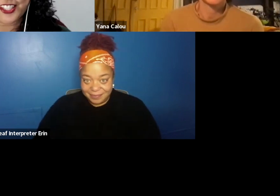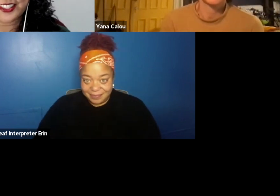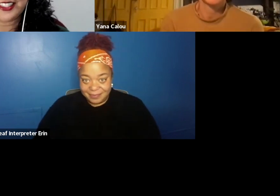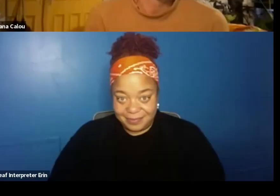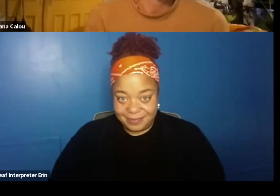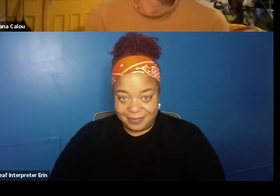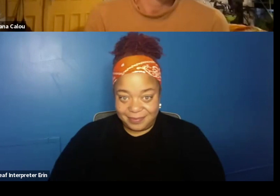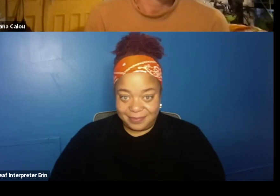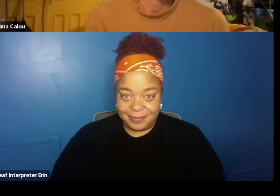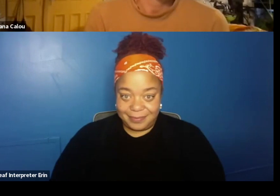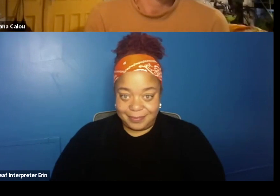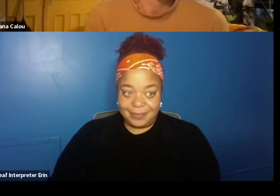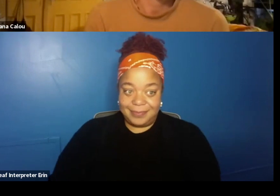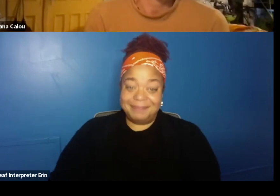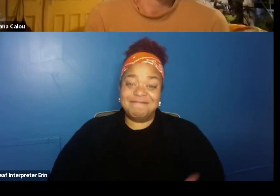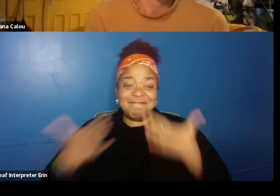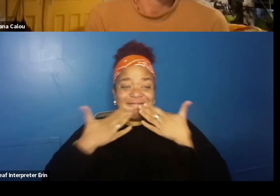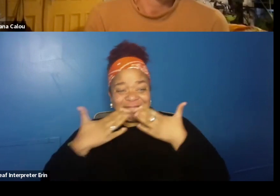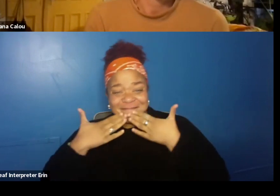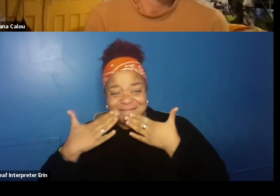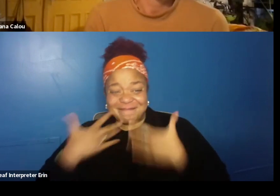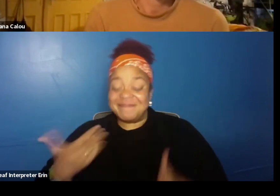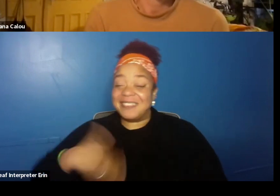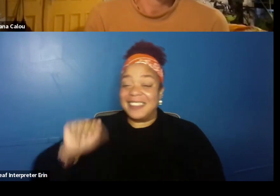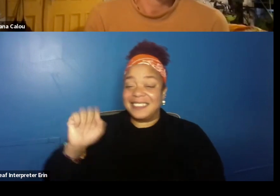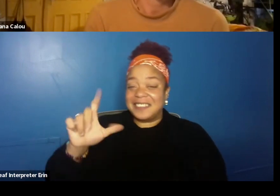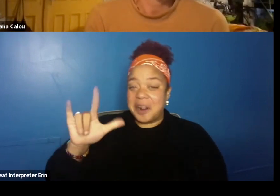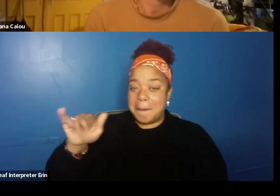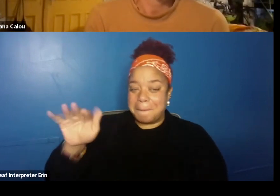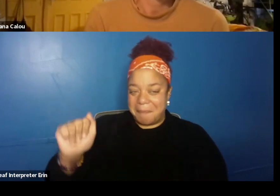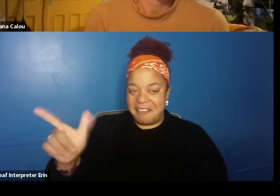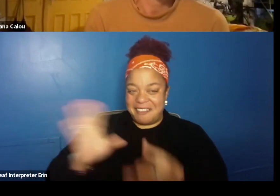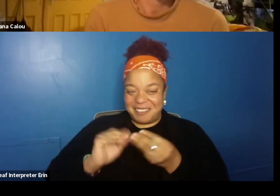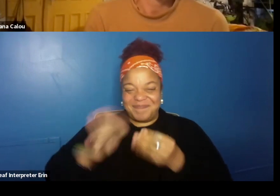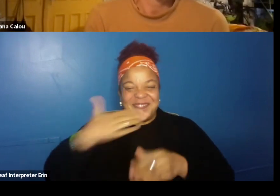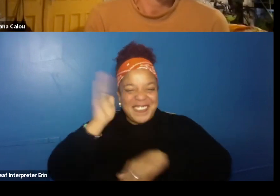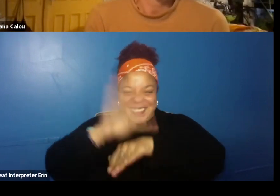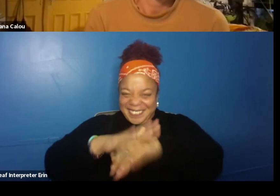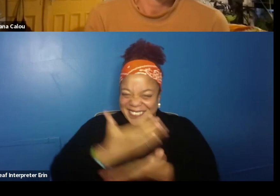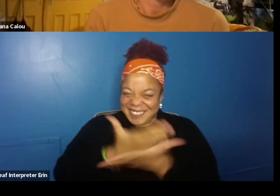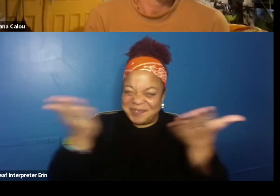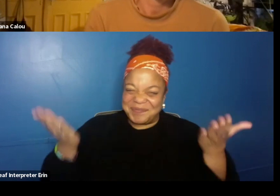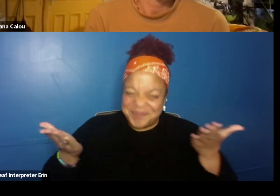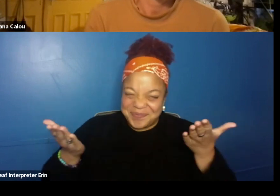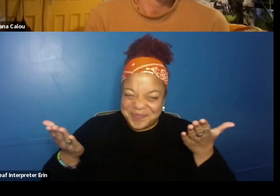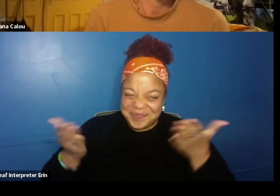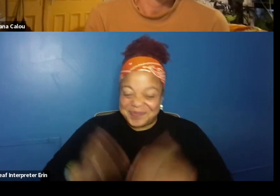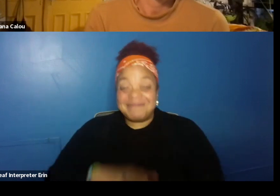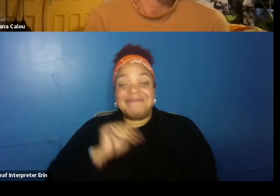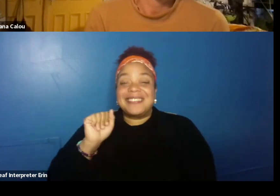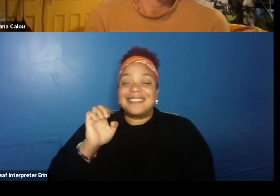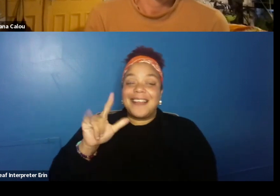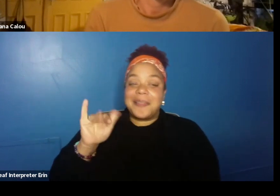Thanks, Jessie. This is Selima. Good evening, everyone. My name is Selima Jumarali. I use she, her